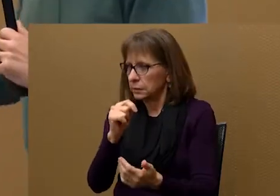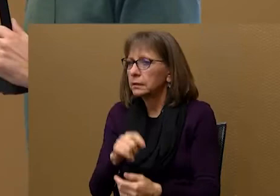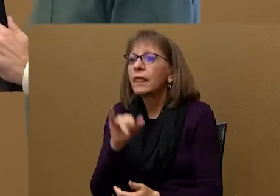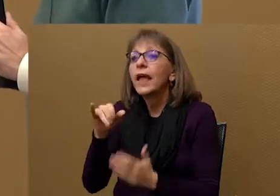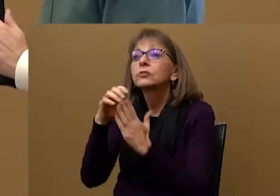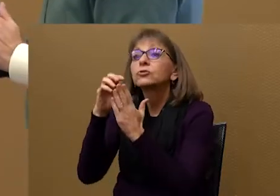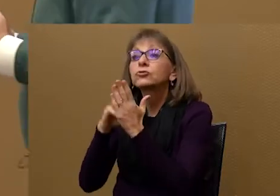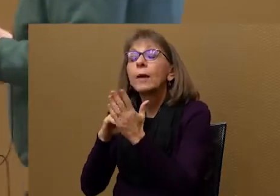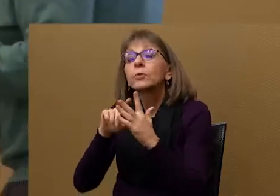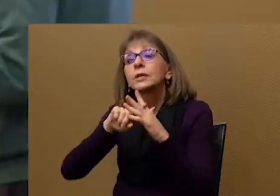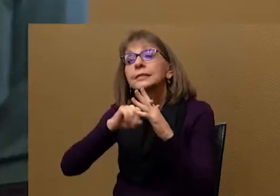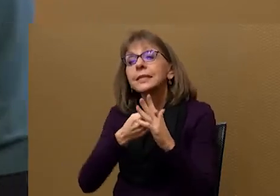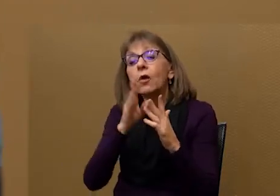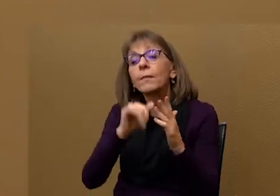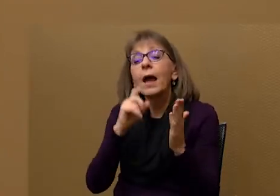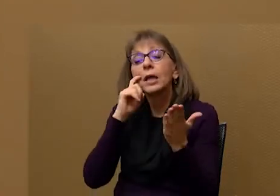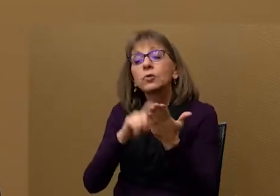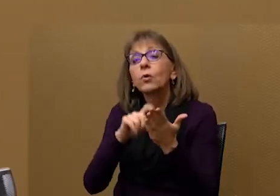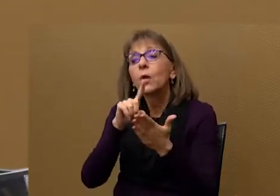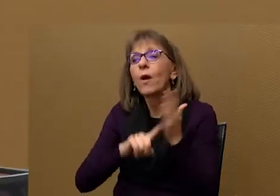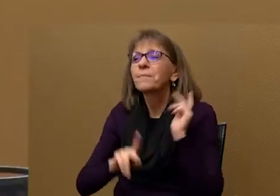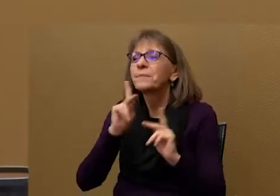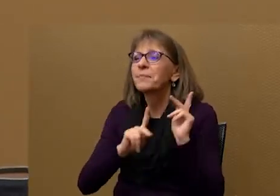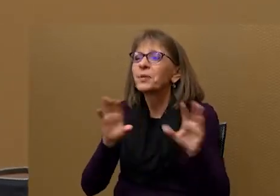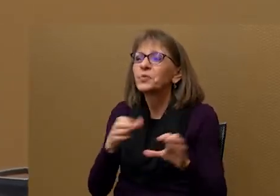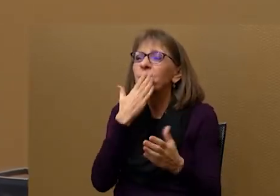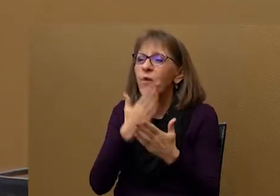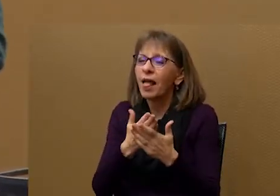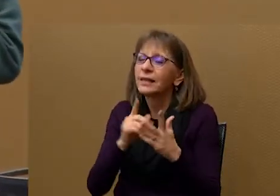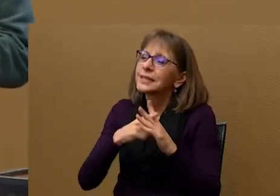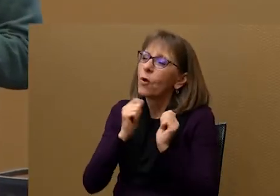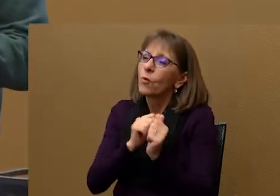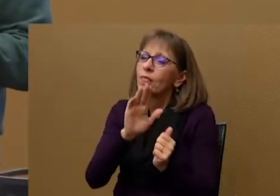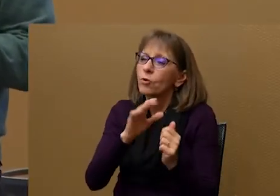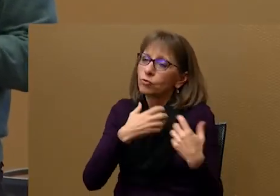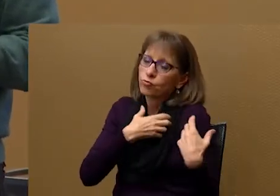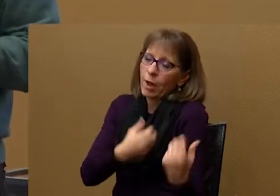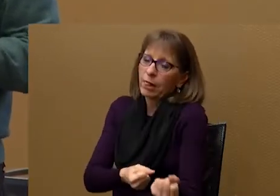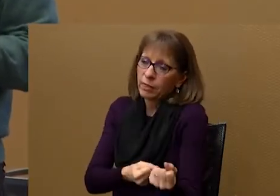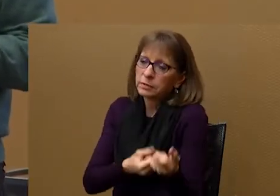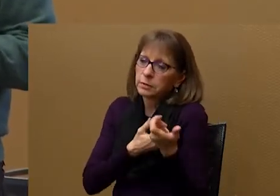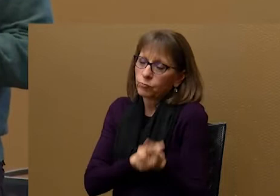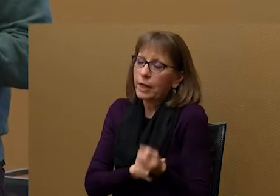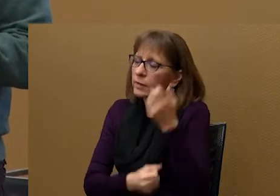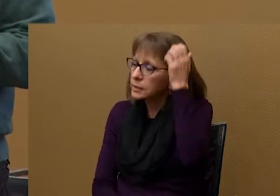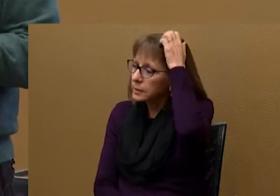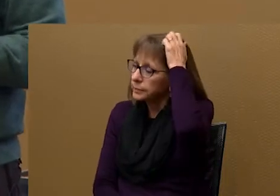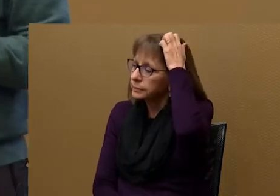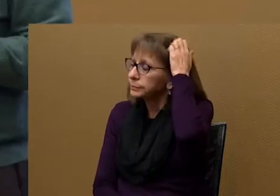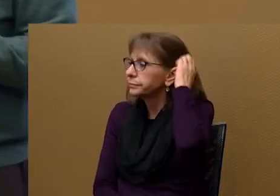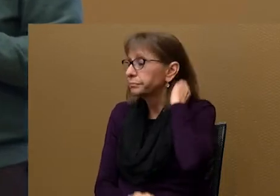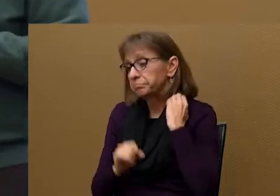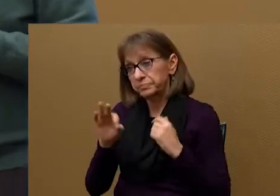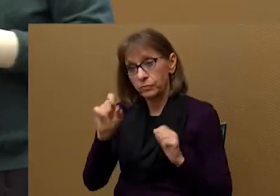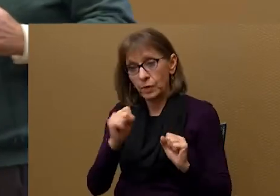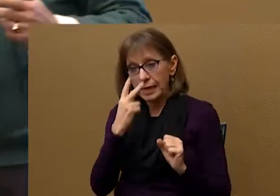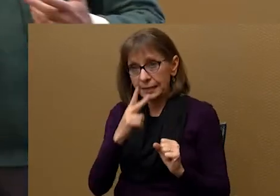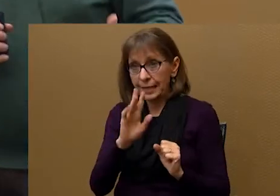So that's the chapter in here on starting by noting what people do well, starting with